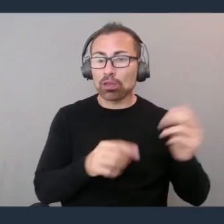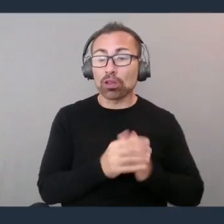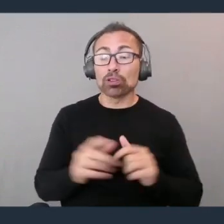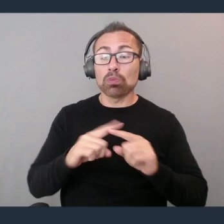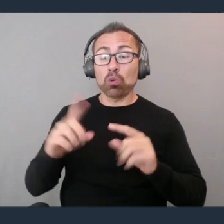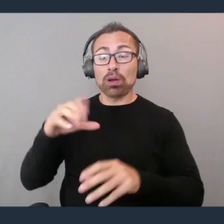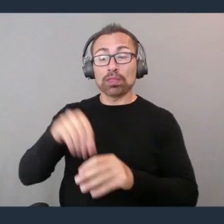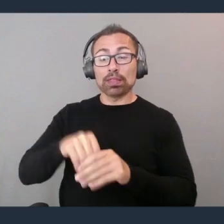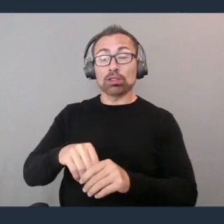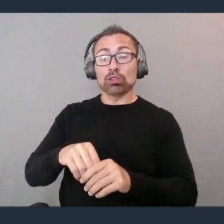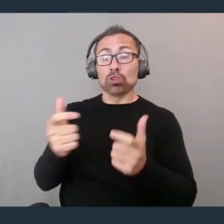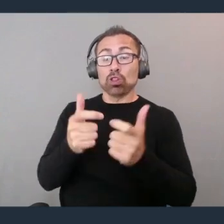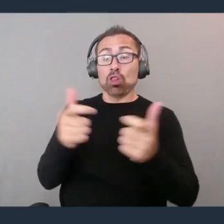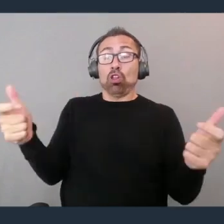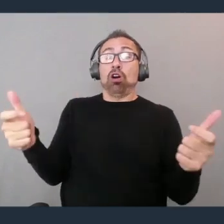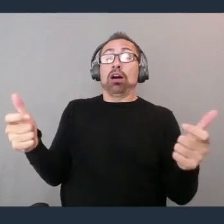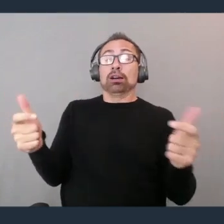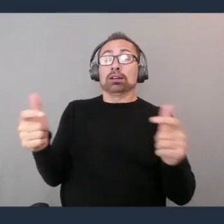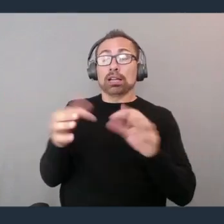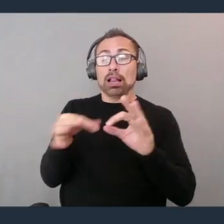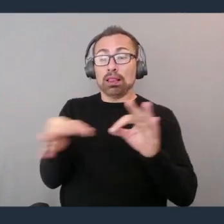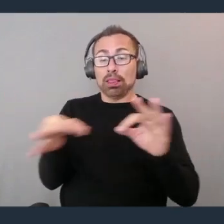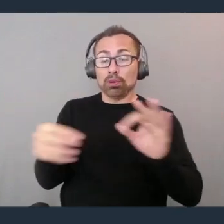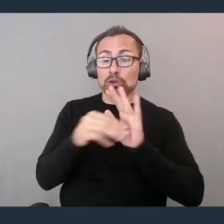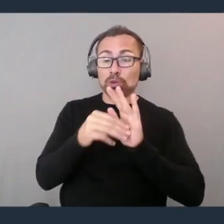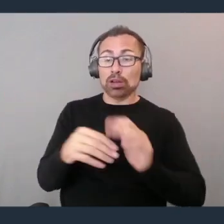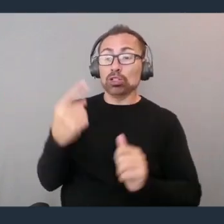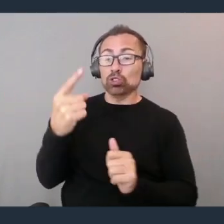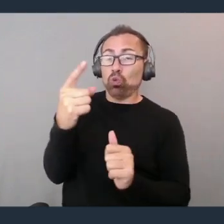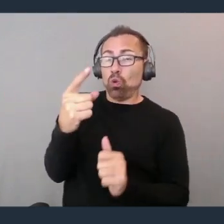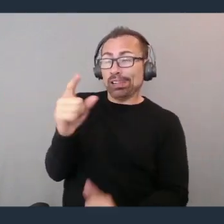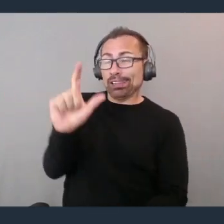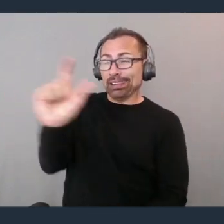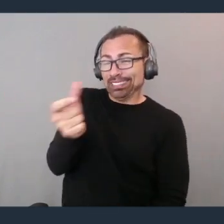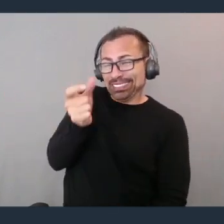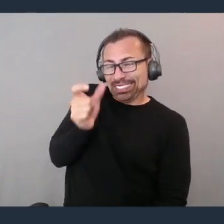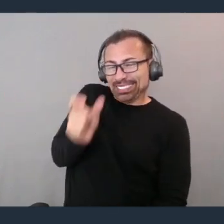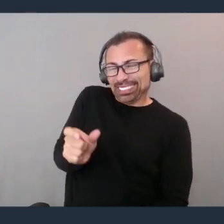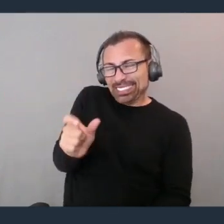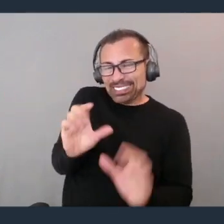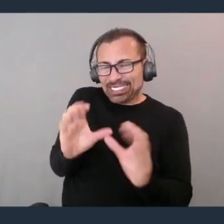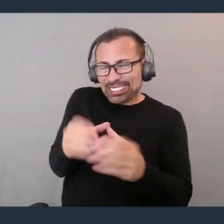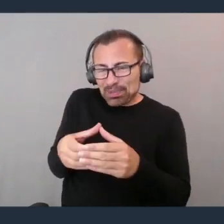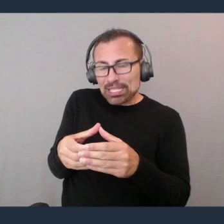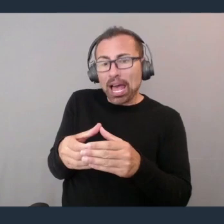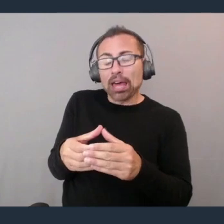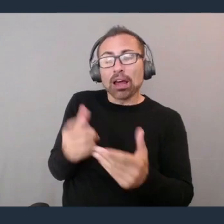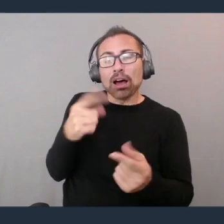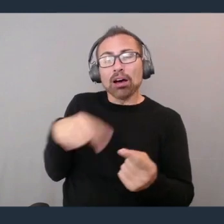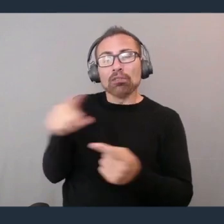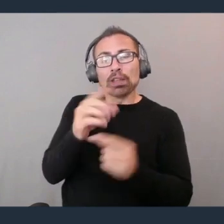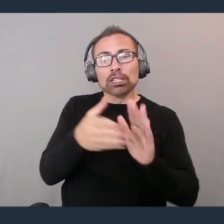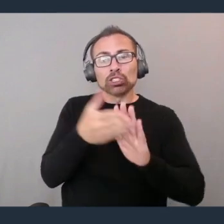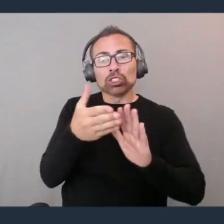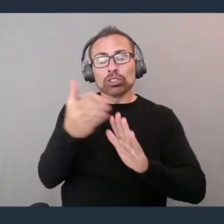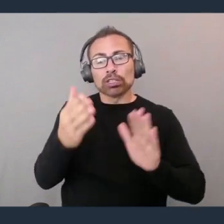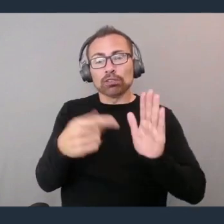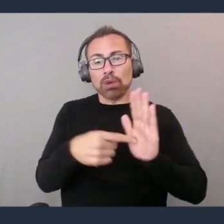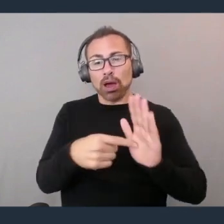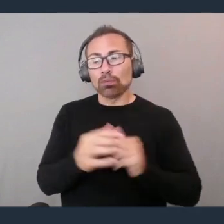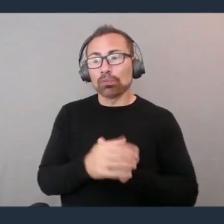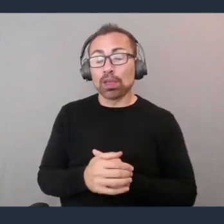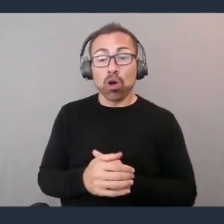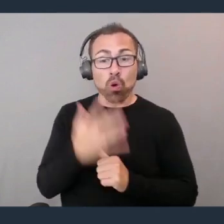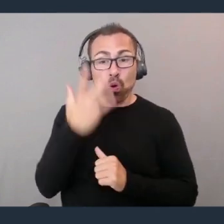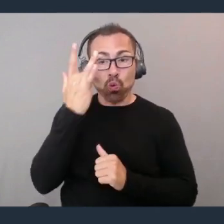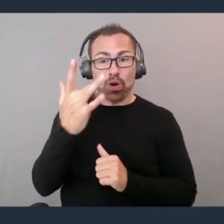one subset of that generative content that we've seen. And, really why it's become so popular is there's been recent breakthroughs